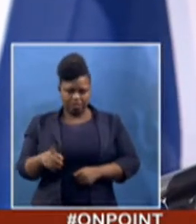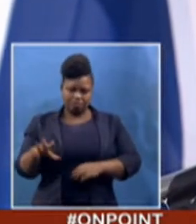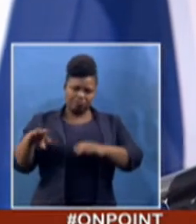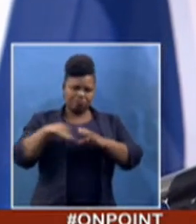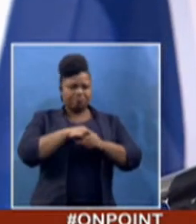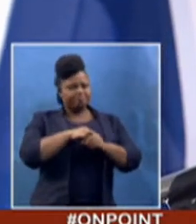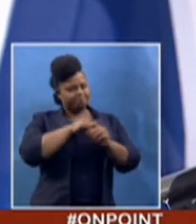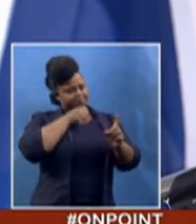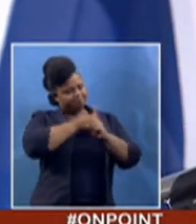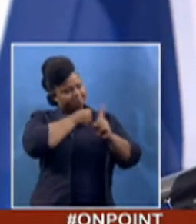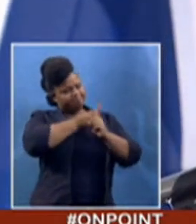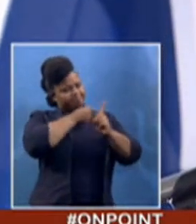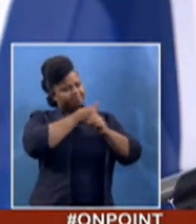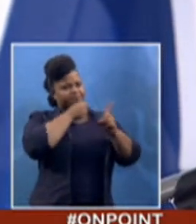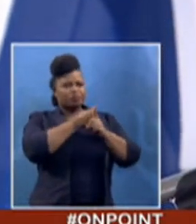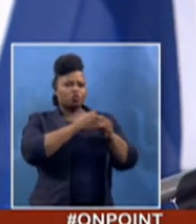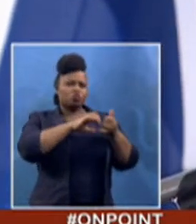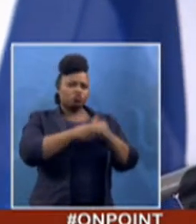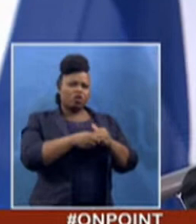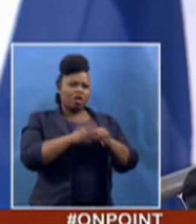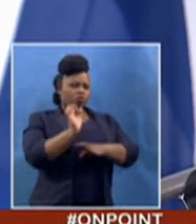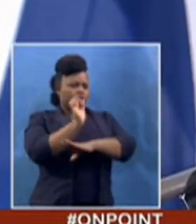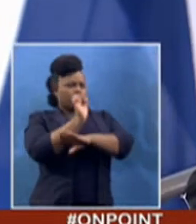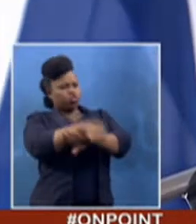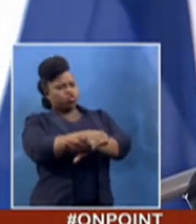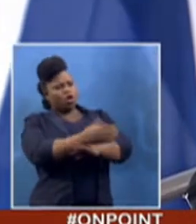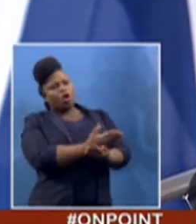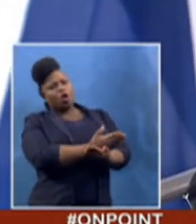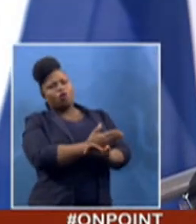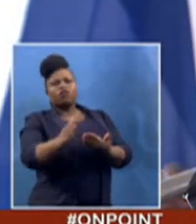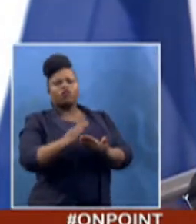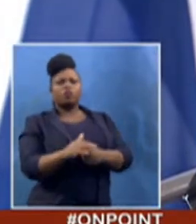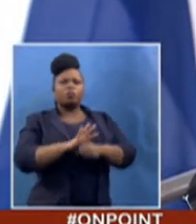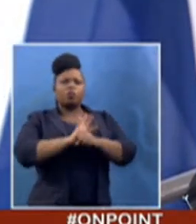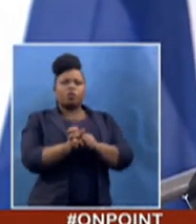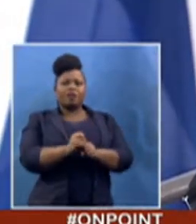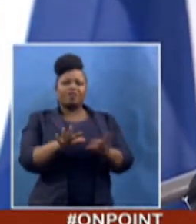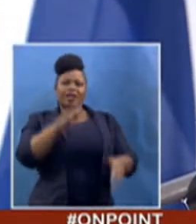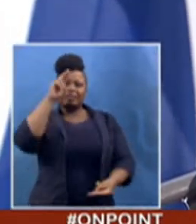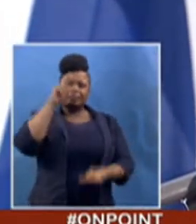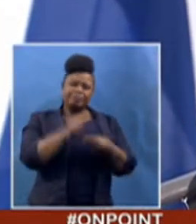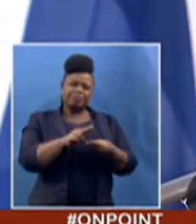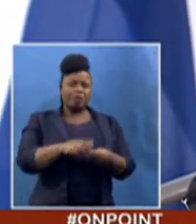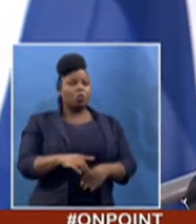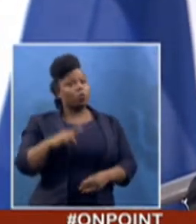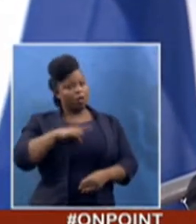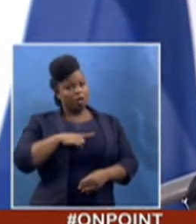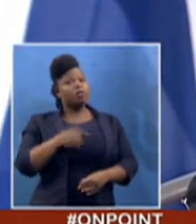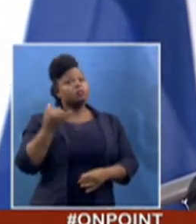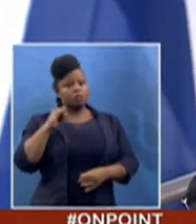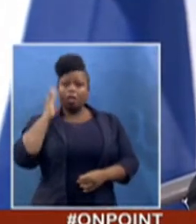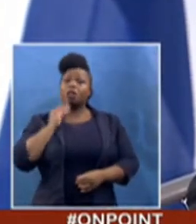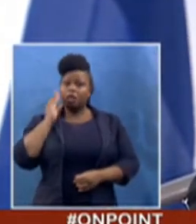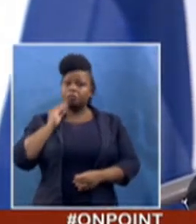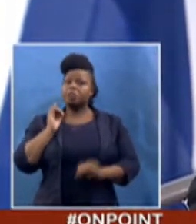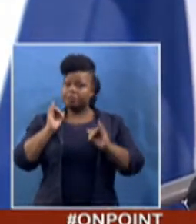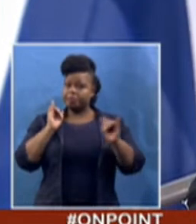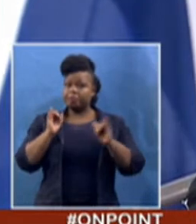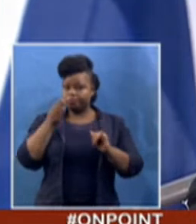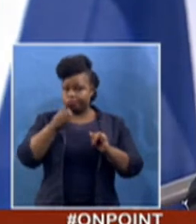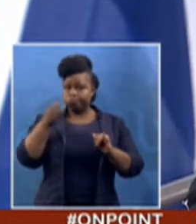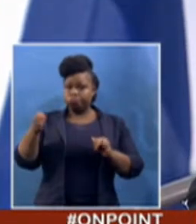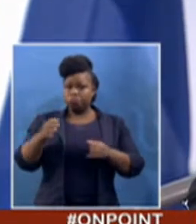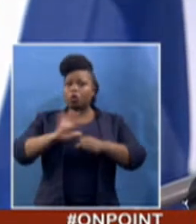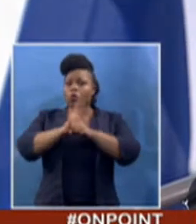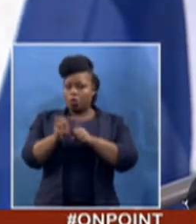fight to overcome COVID-19. We are still in the midst of the pandemic, and